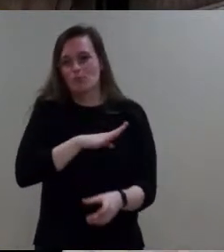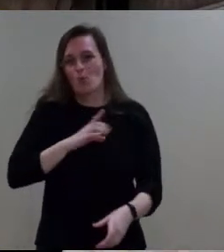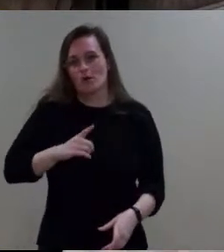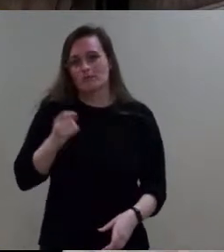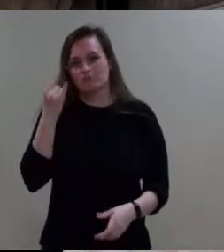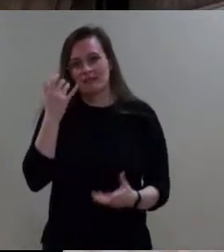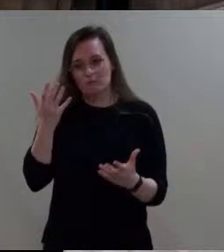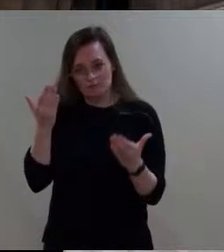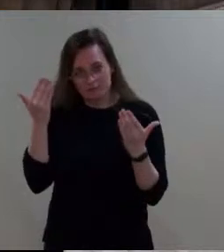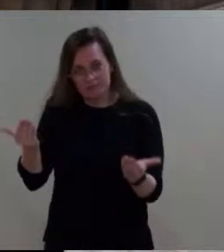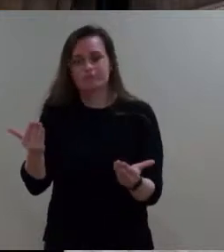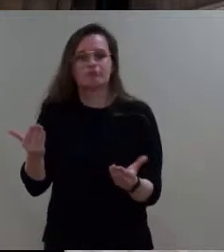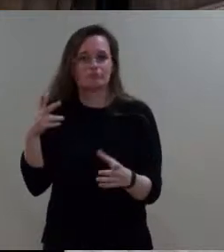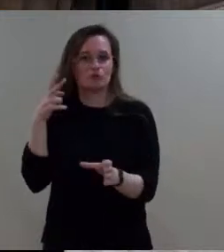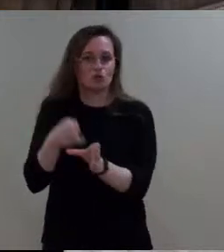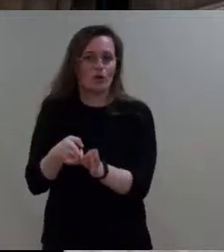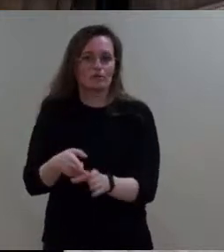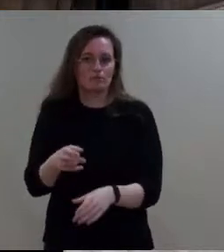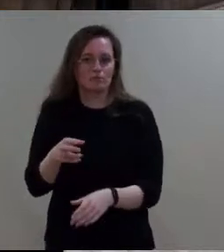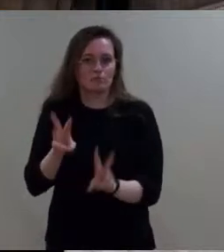Okay, thanks for that.